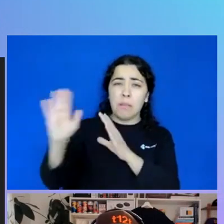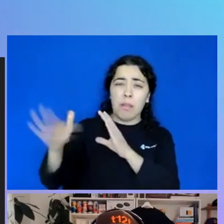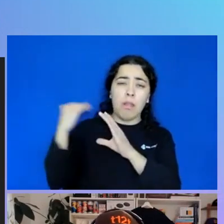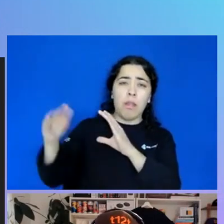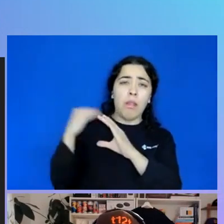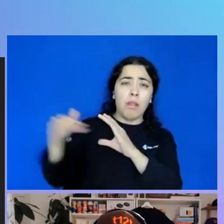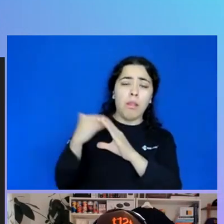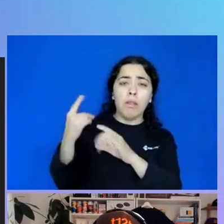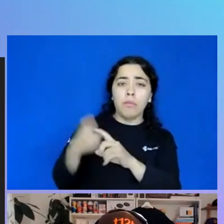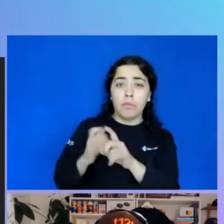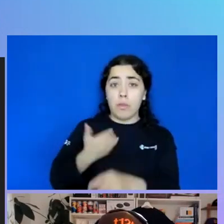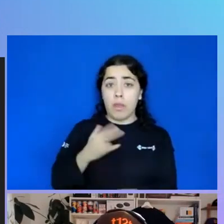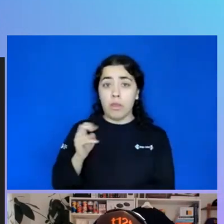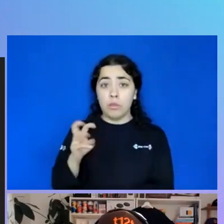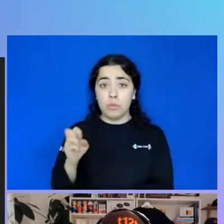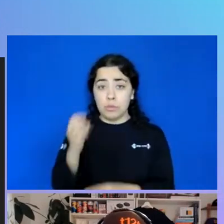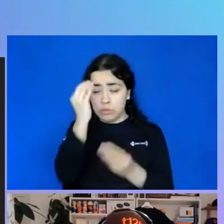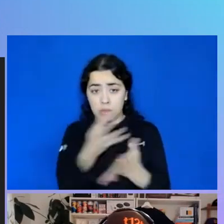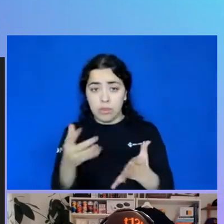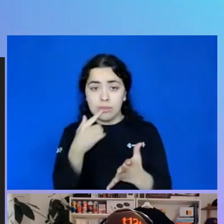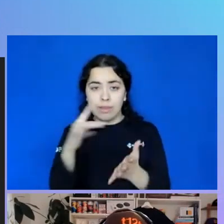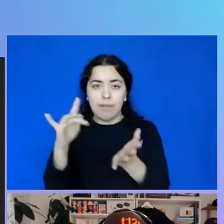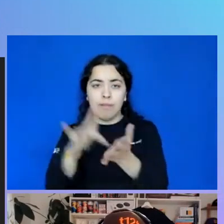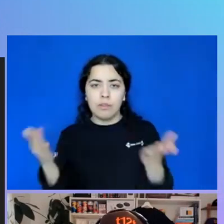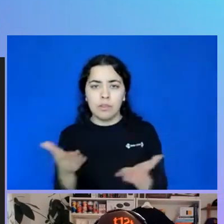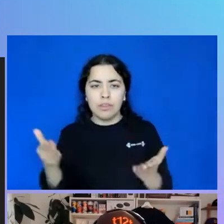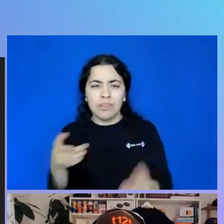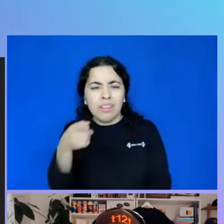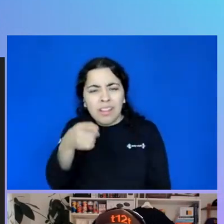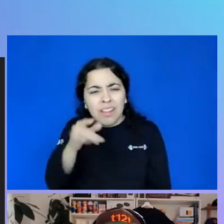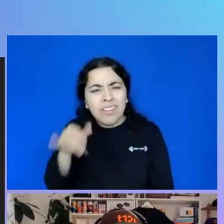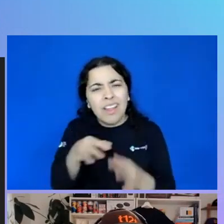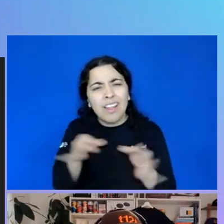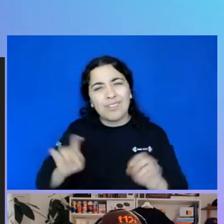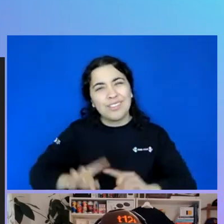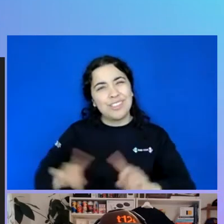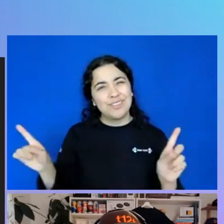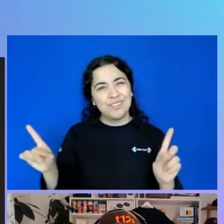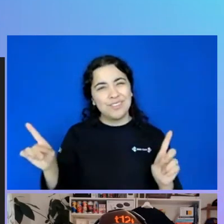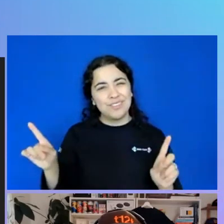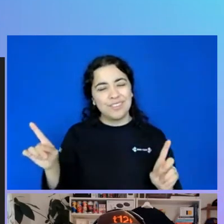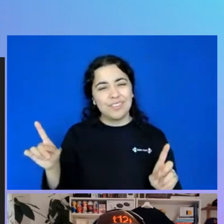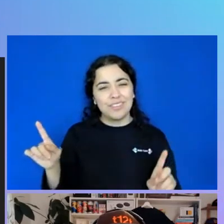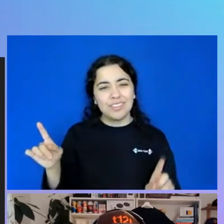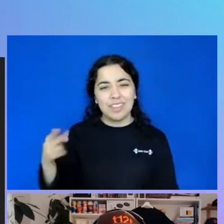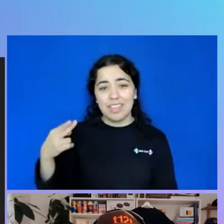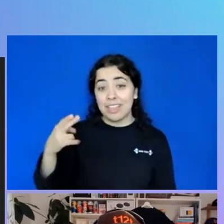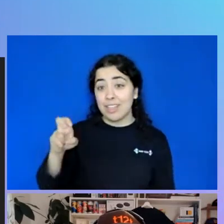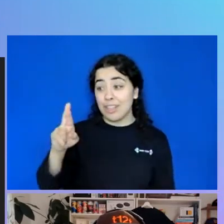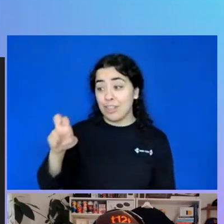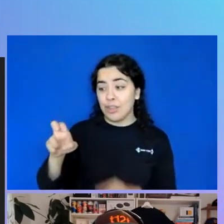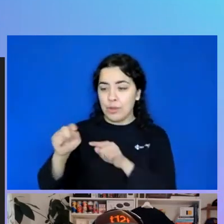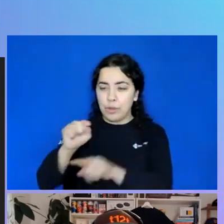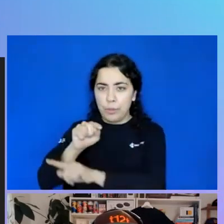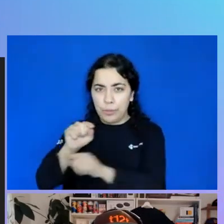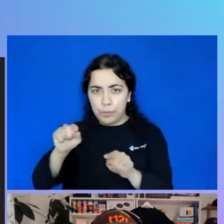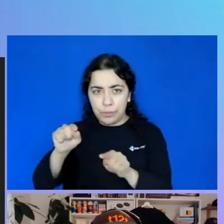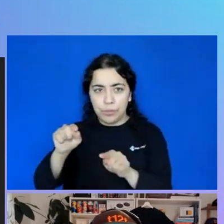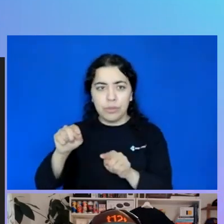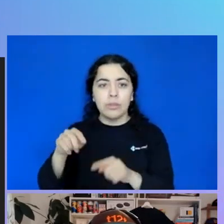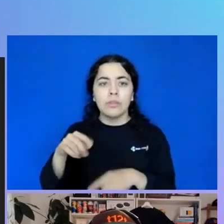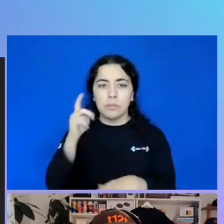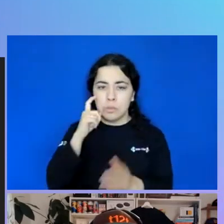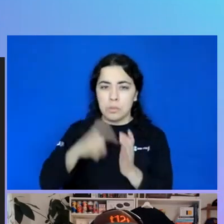it's a different language, which it shouldn't be. And link here is underlined. And